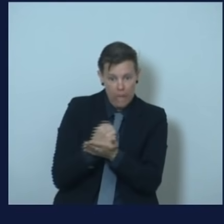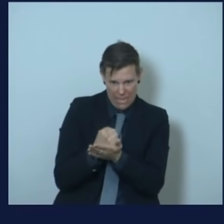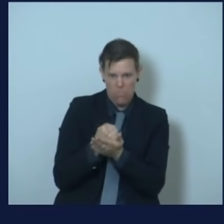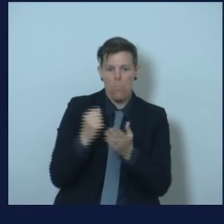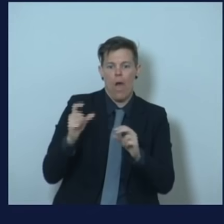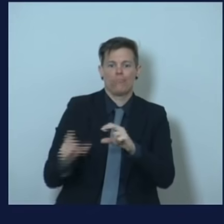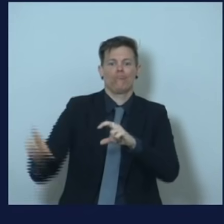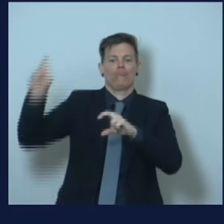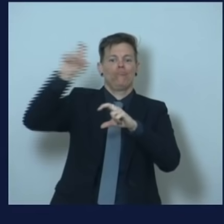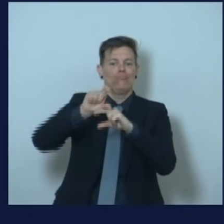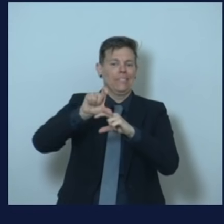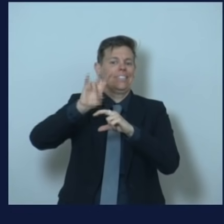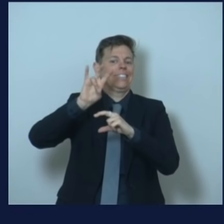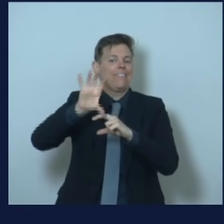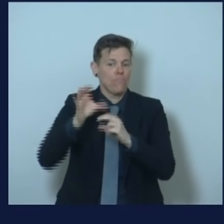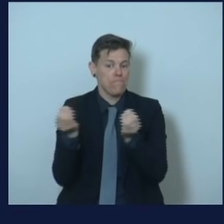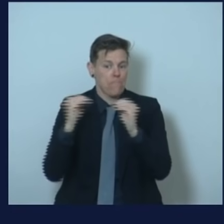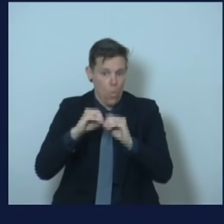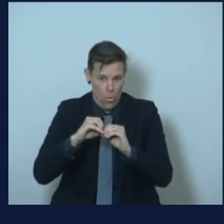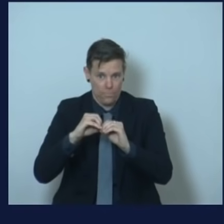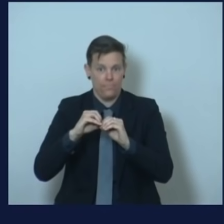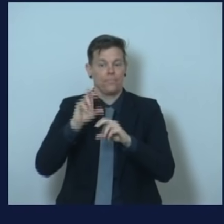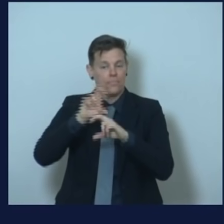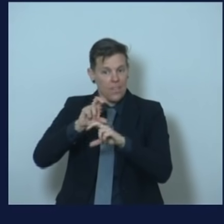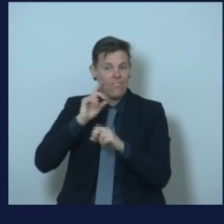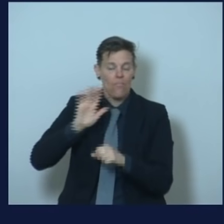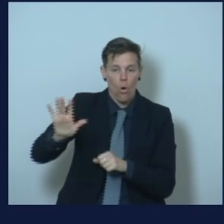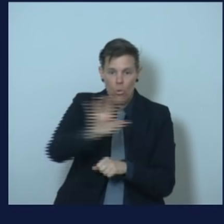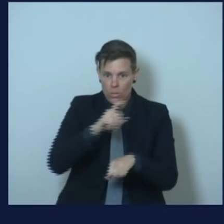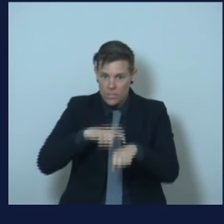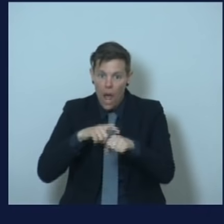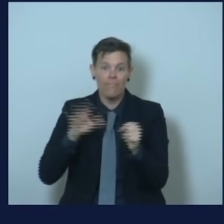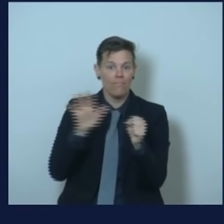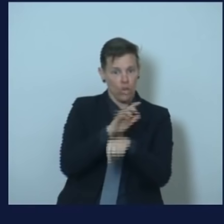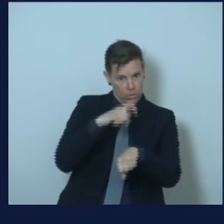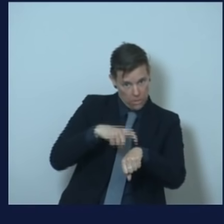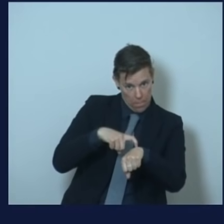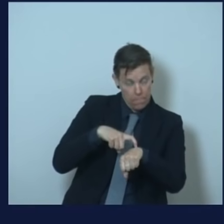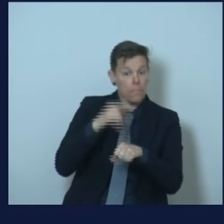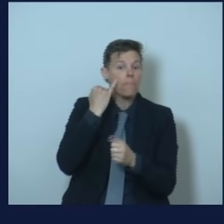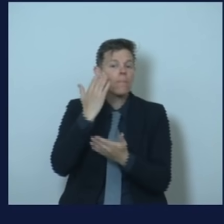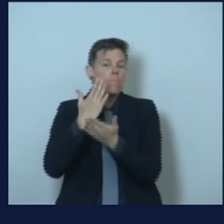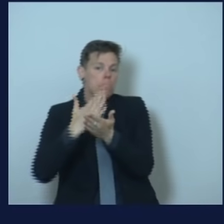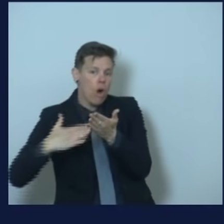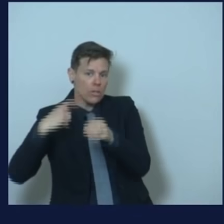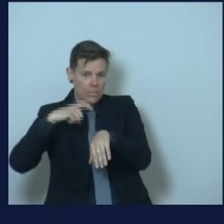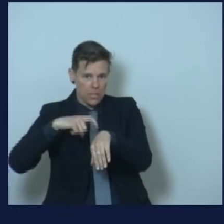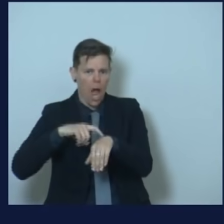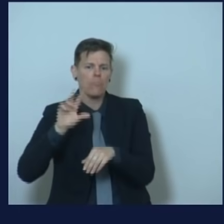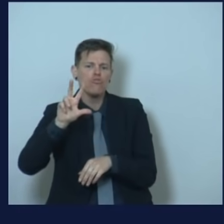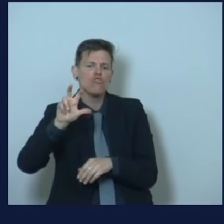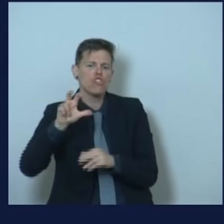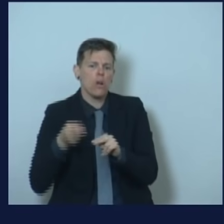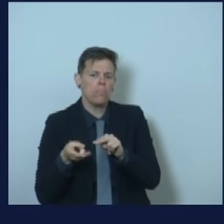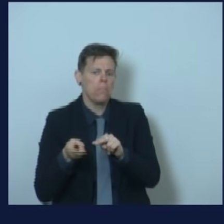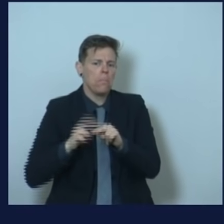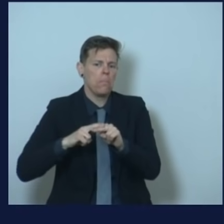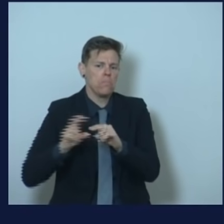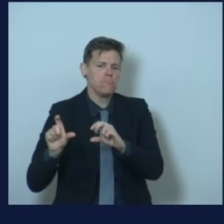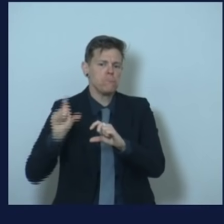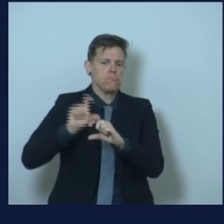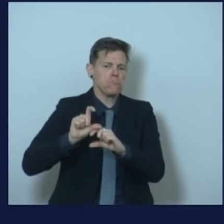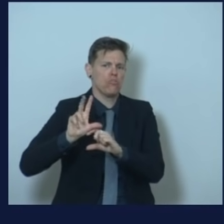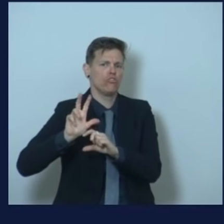full-time workers and $350 a month wage for part-time workers, so exactly half of that $700 a